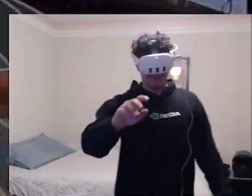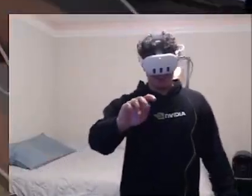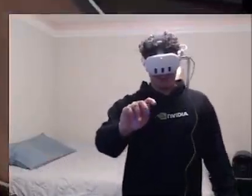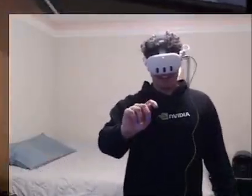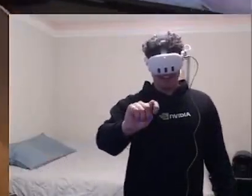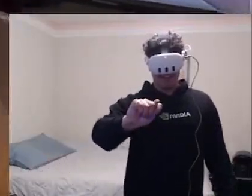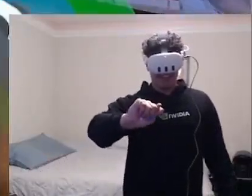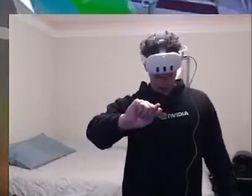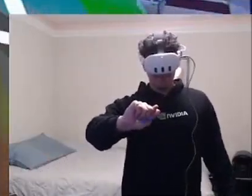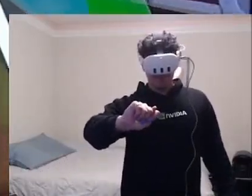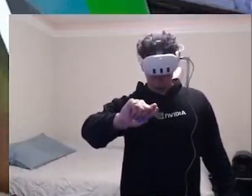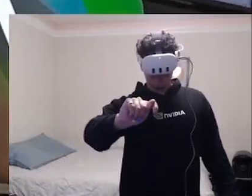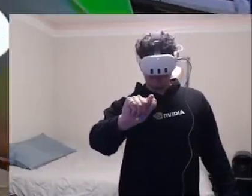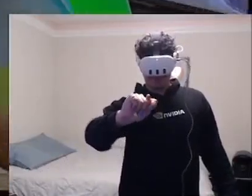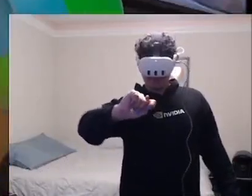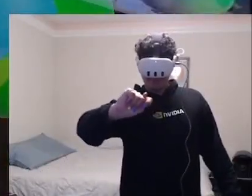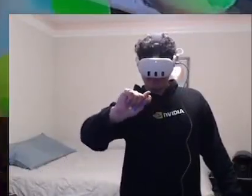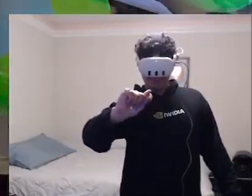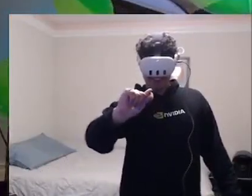So I'm going to try to give it an M.